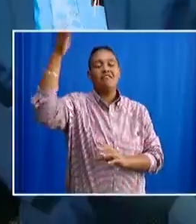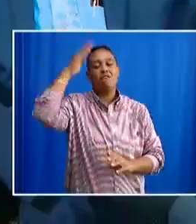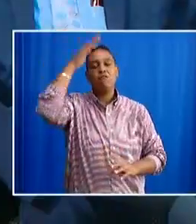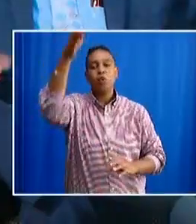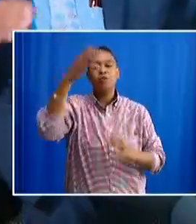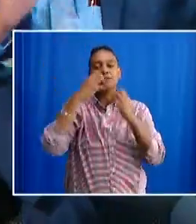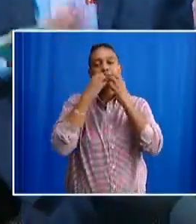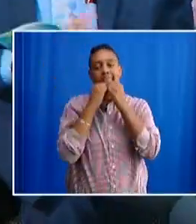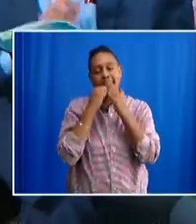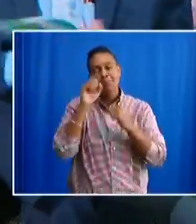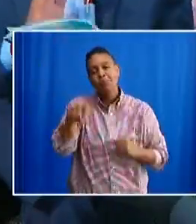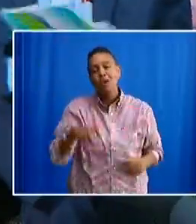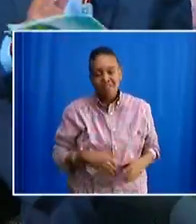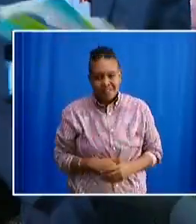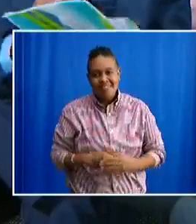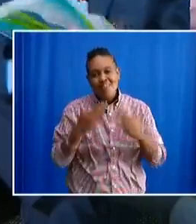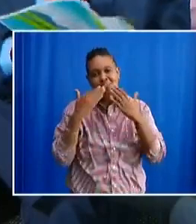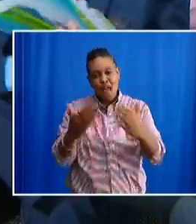much.